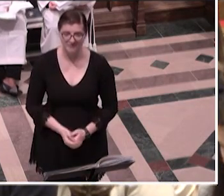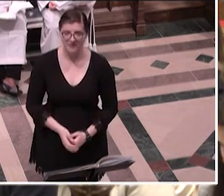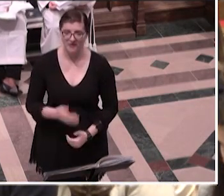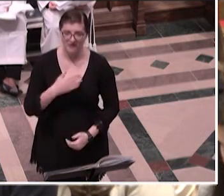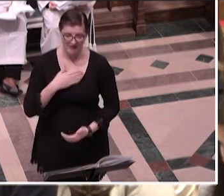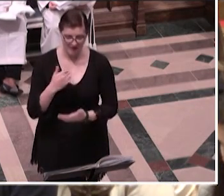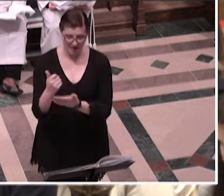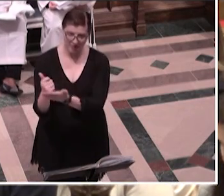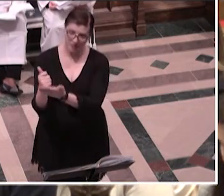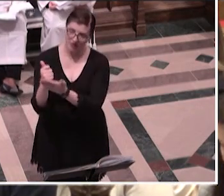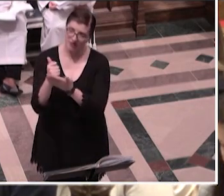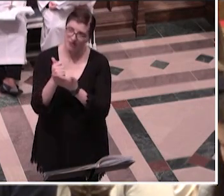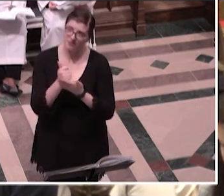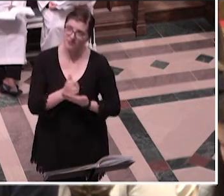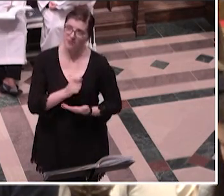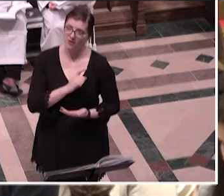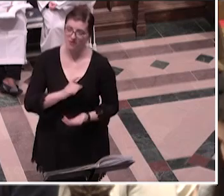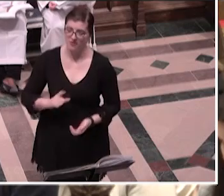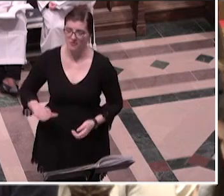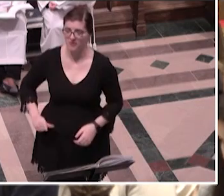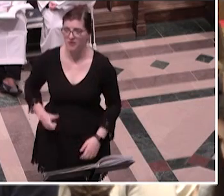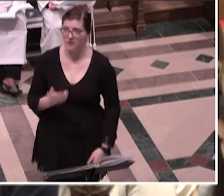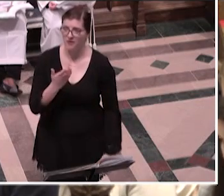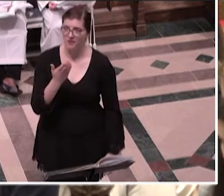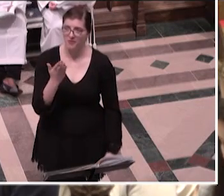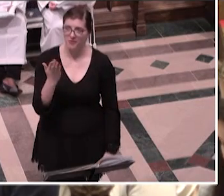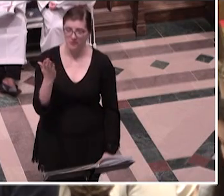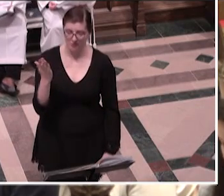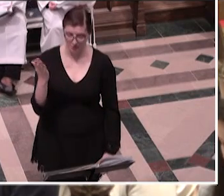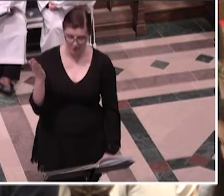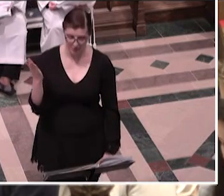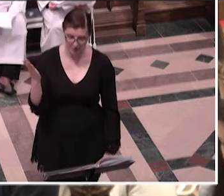forevermore. My help comes from the